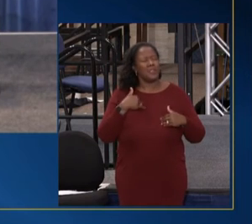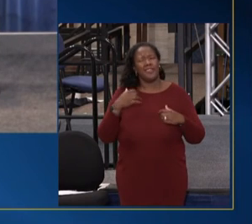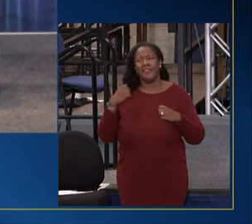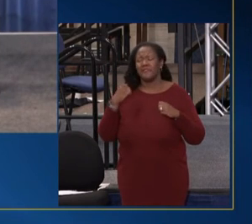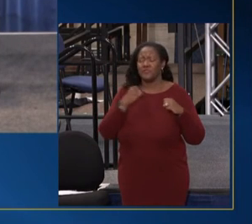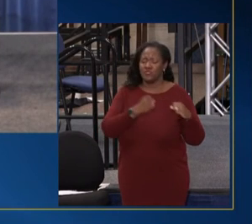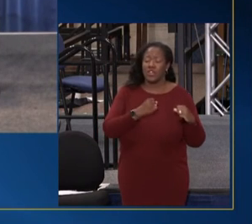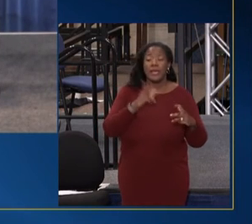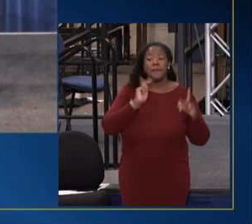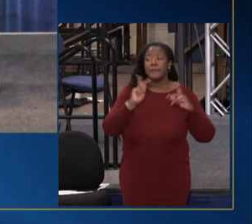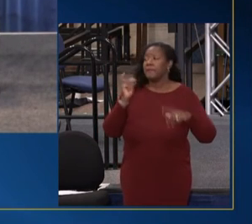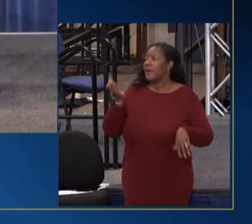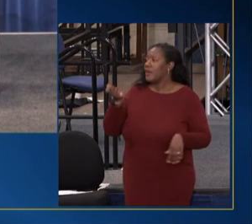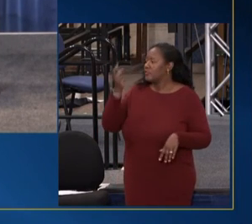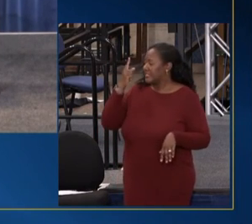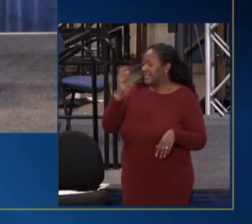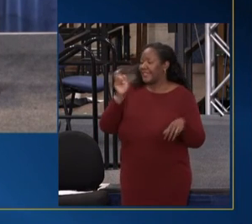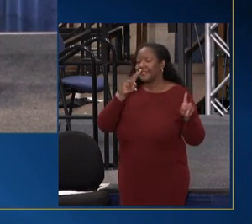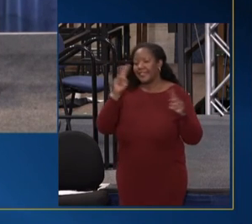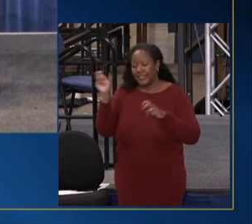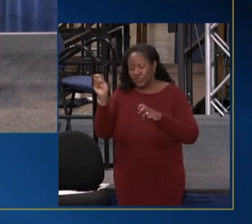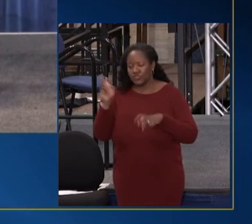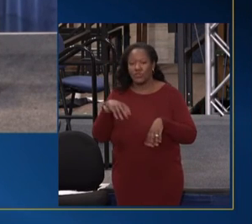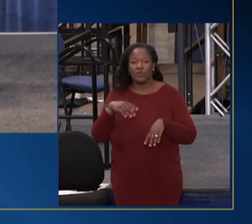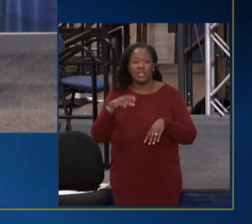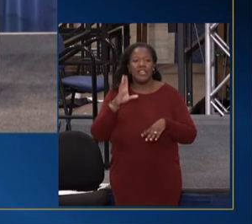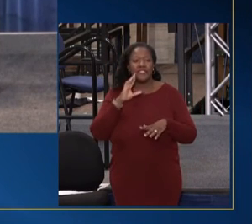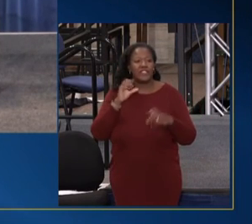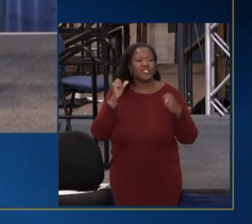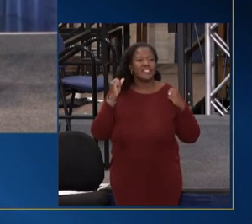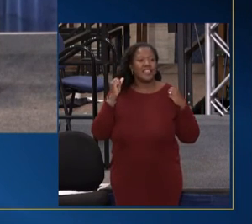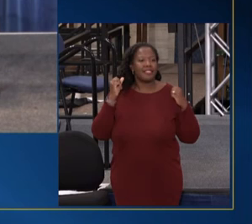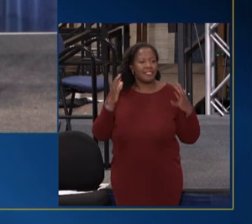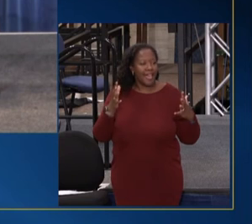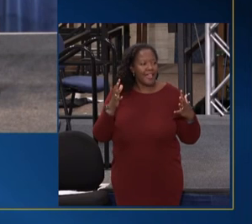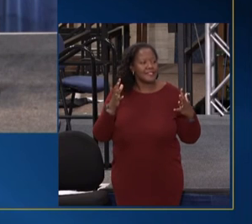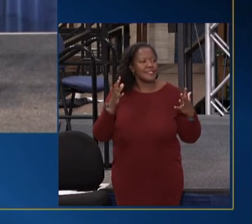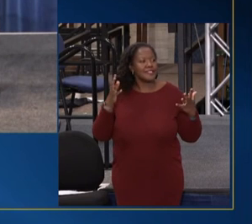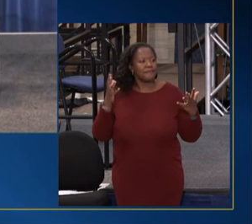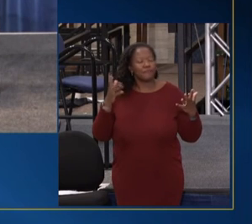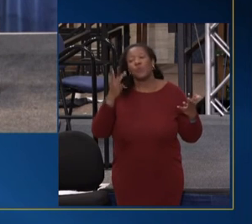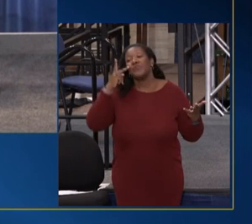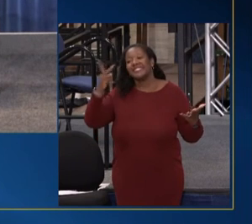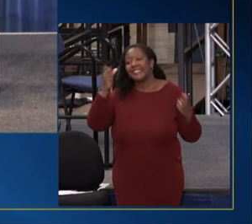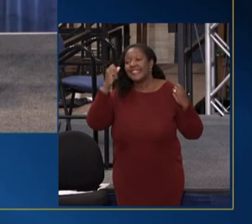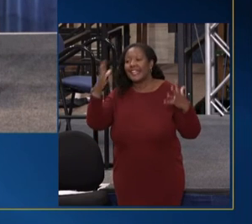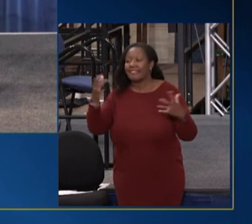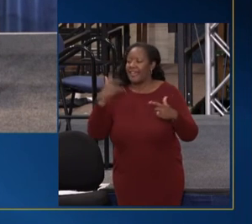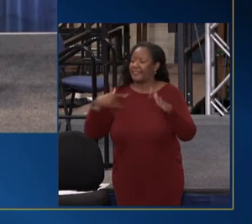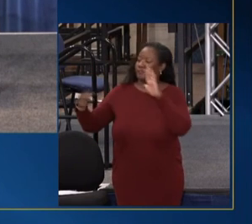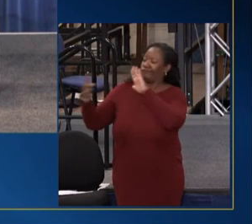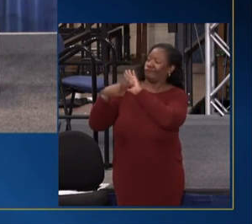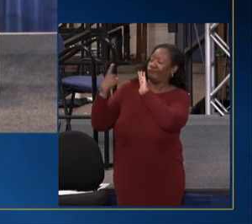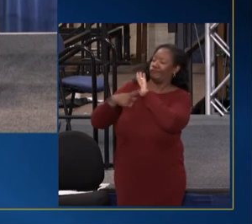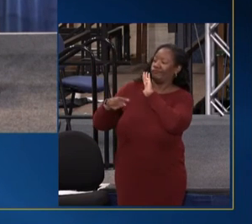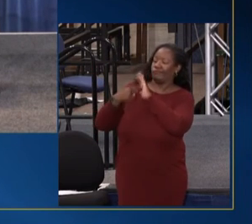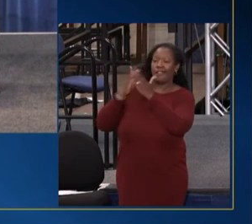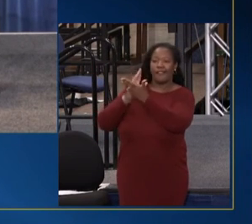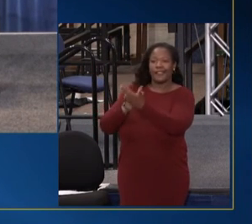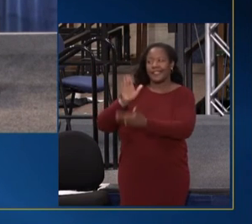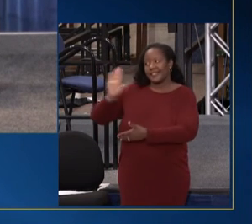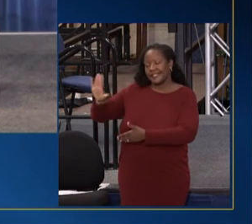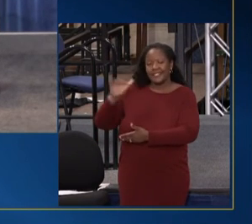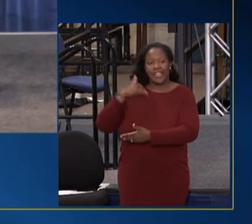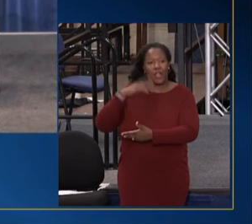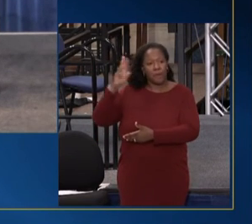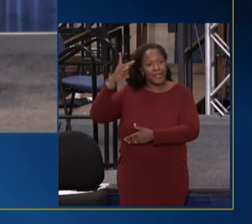people understand the issue and people, you know, there's a lot of, we're seeing a lot of backlash against extremist politicians, right?